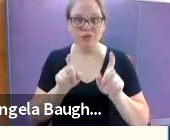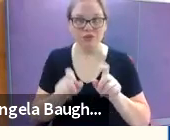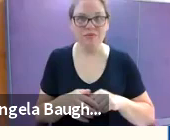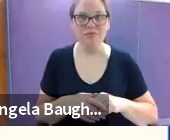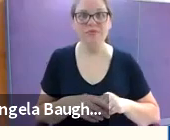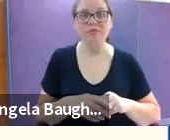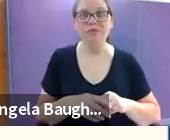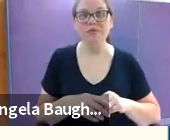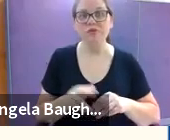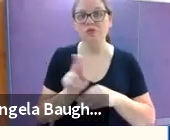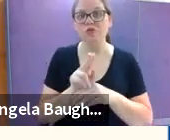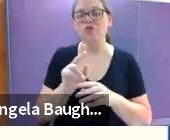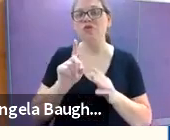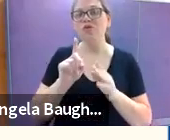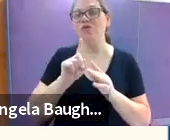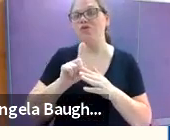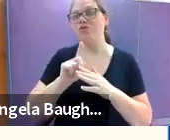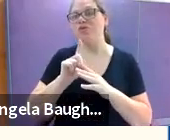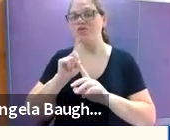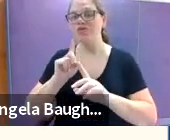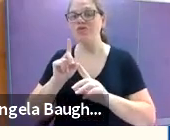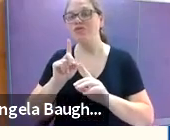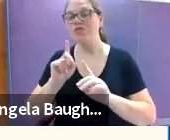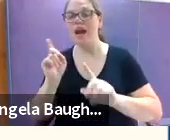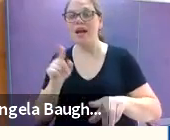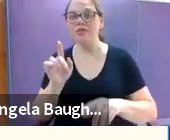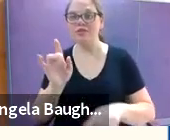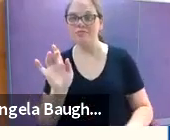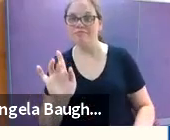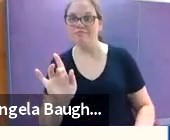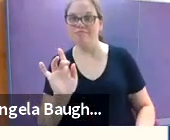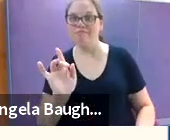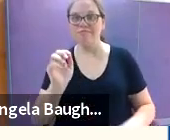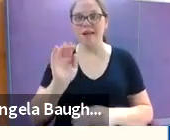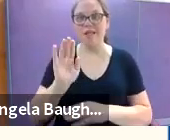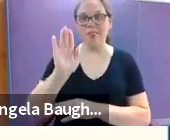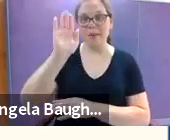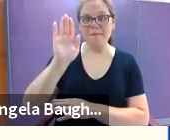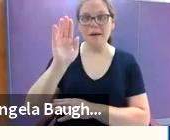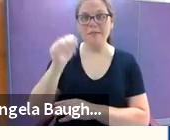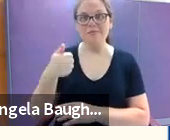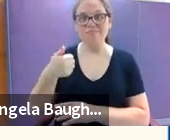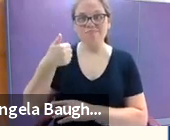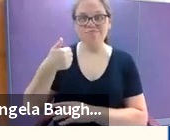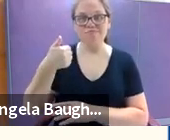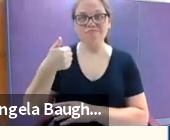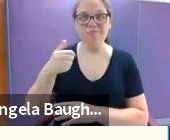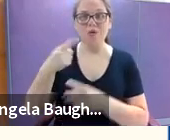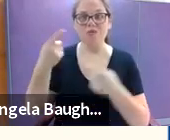Use reactions, thumbs up, equal agreement, clap to raise your hand or to speak.